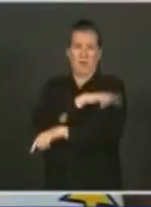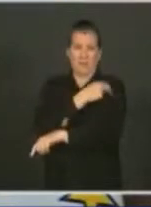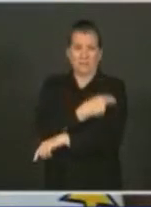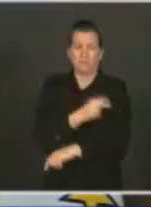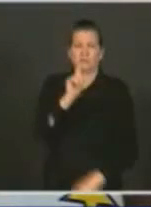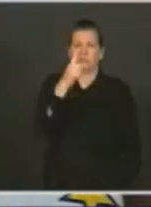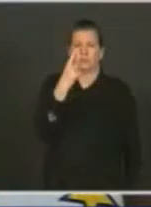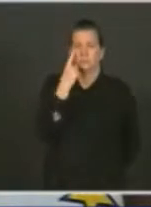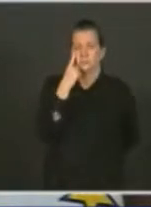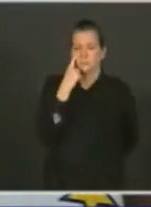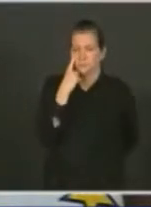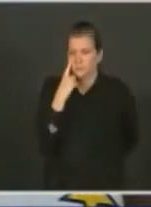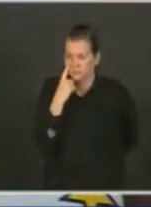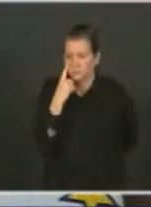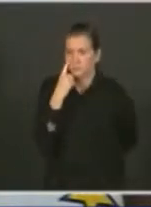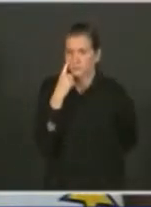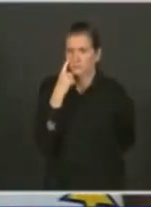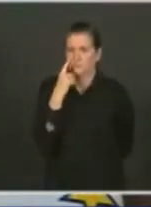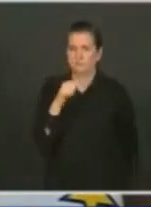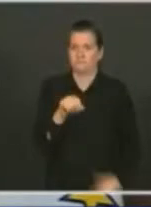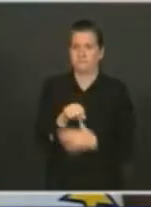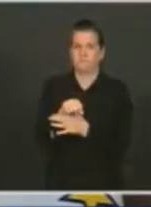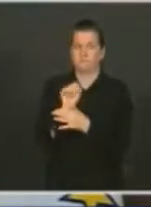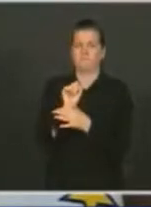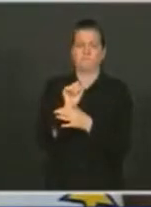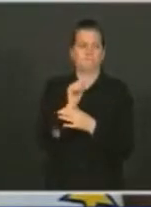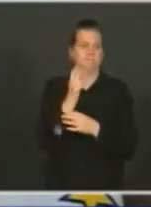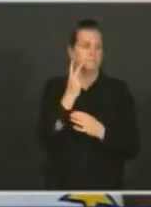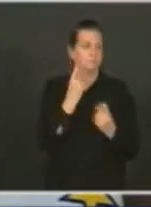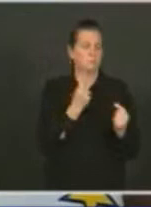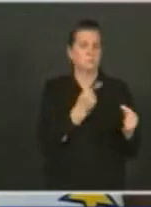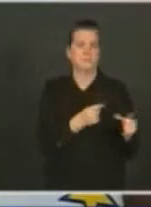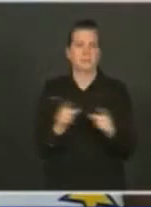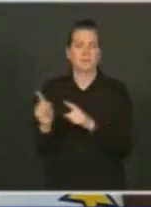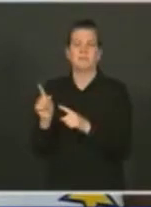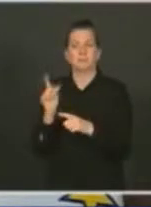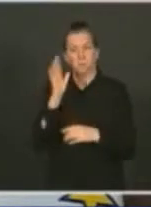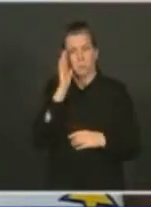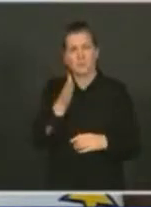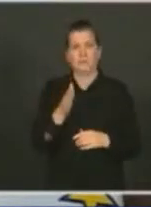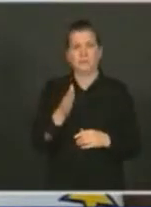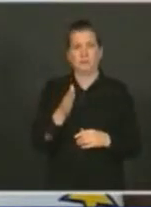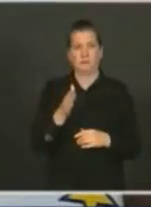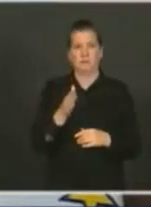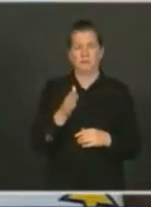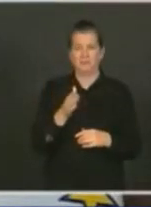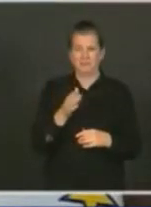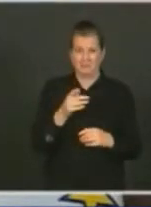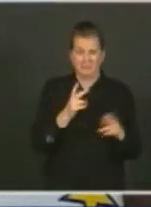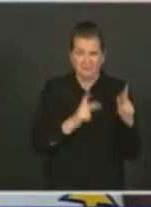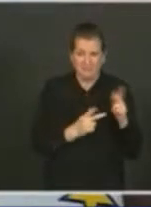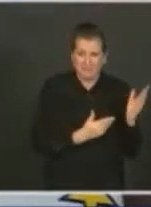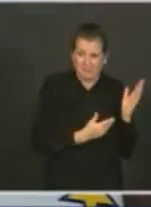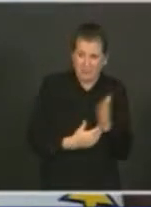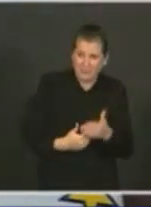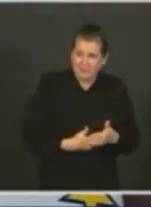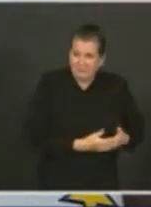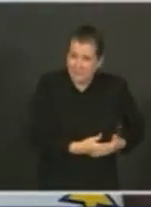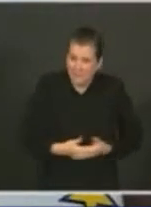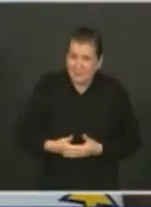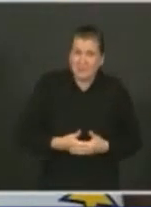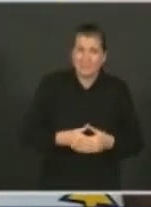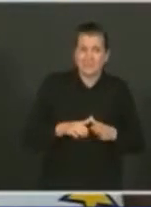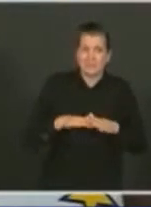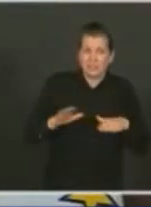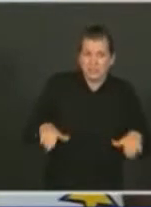or a family member who's trying to get their child into an emergency room and is made to wait, I think we'd all get a little more